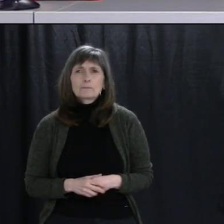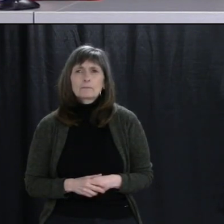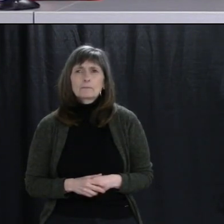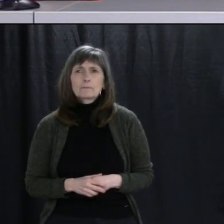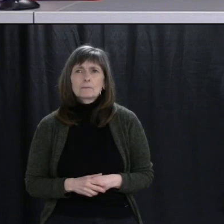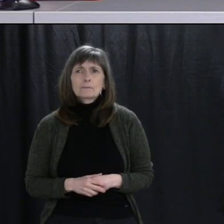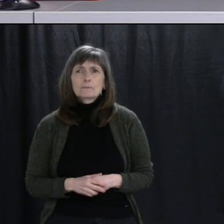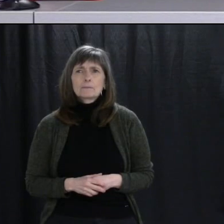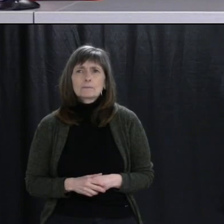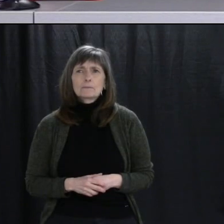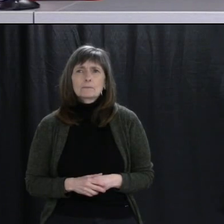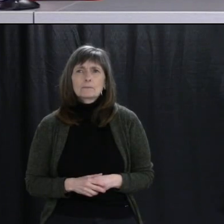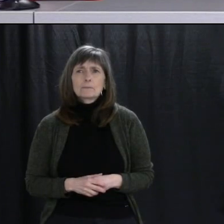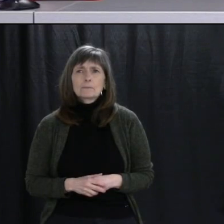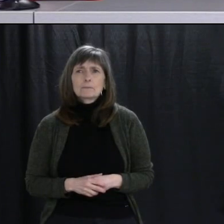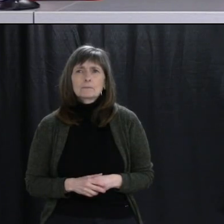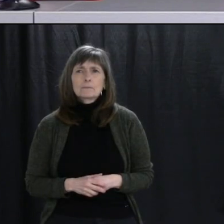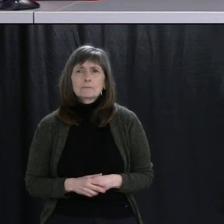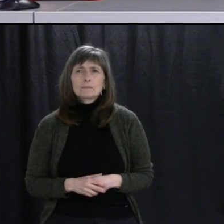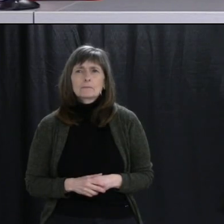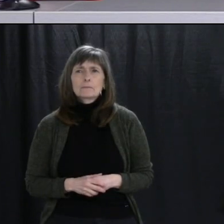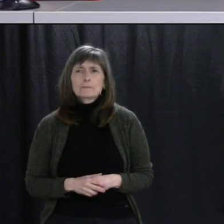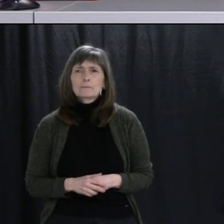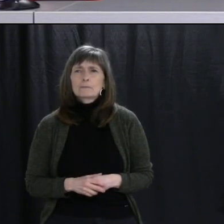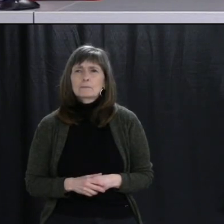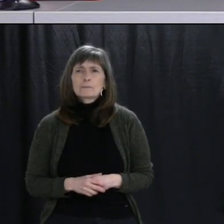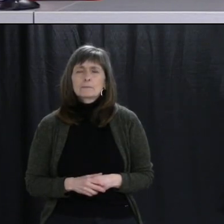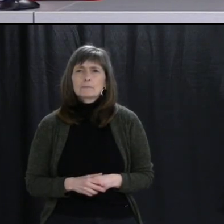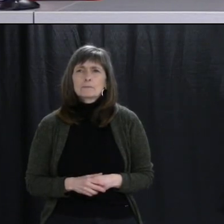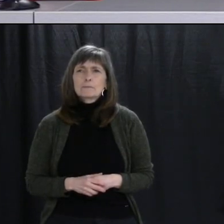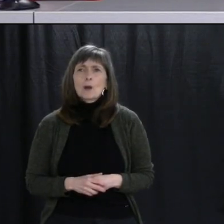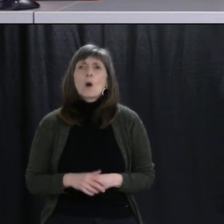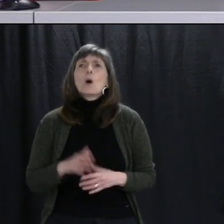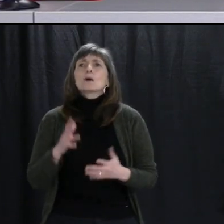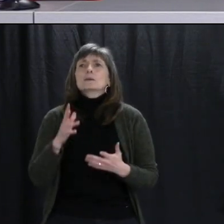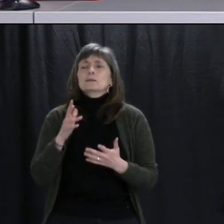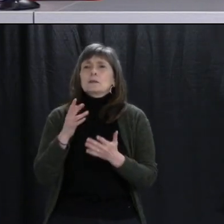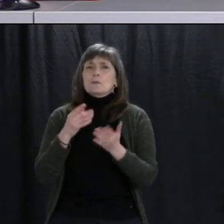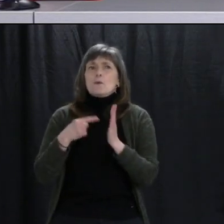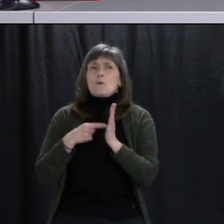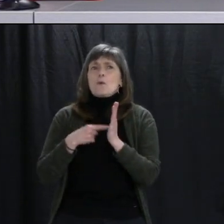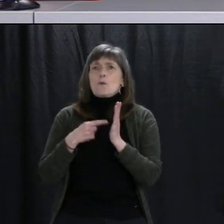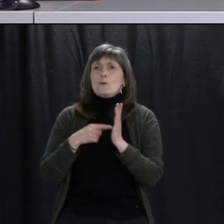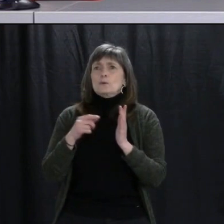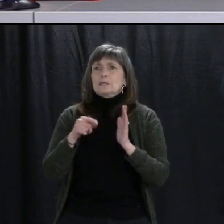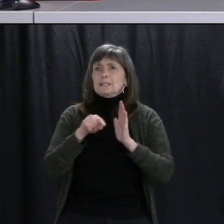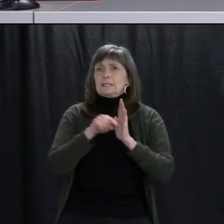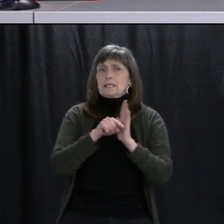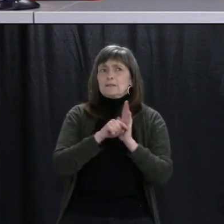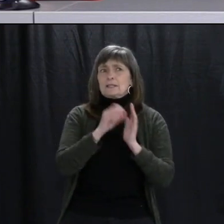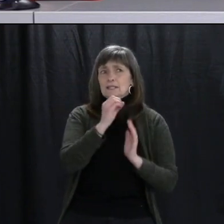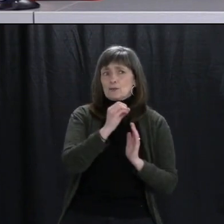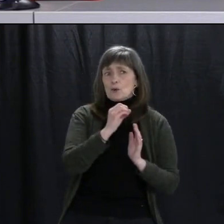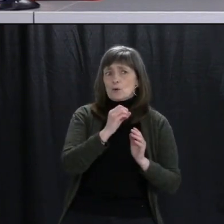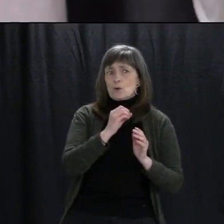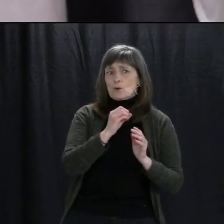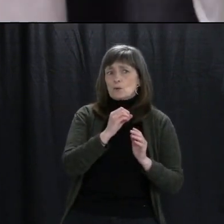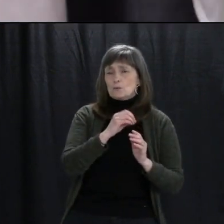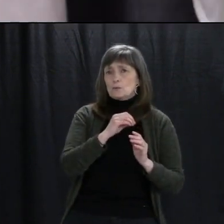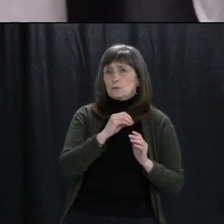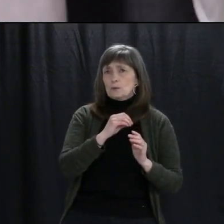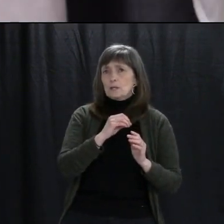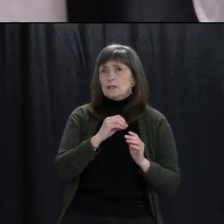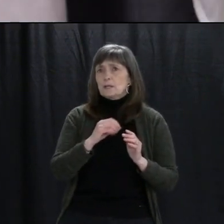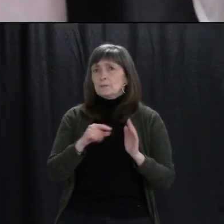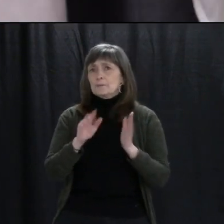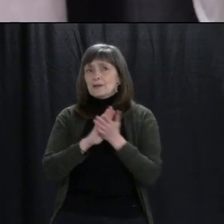now gone from stable to negative. Will that impact your borrowing efforts No. as they continue? Yeah, good question, and we